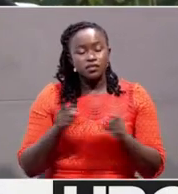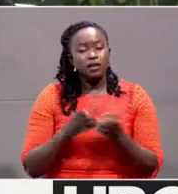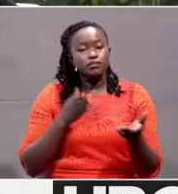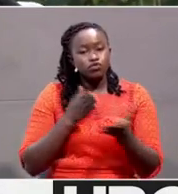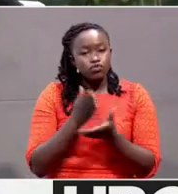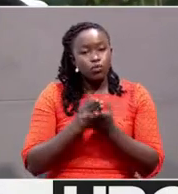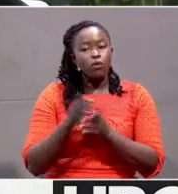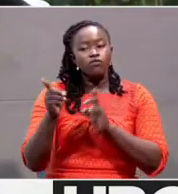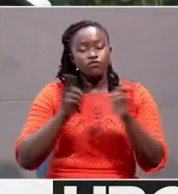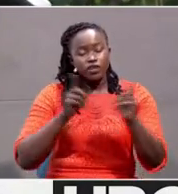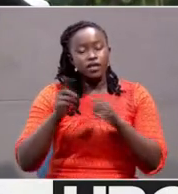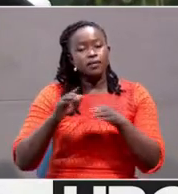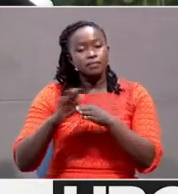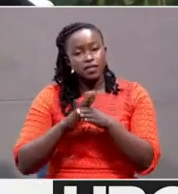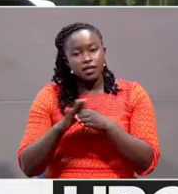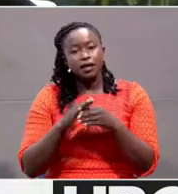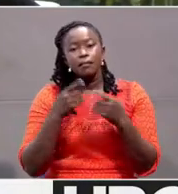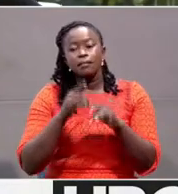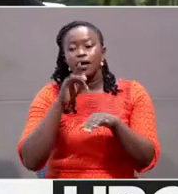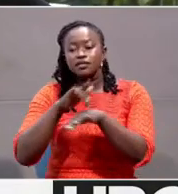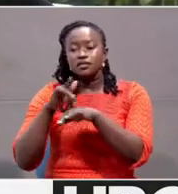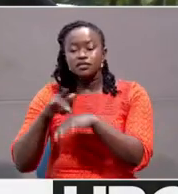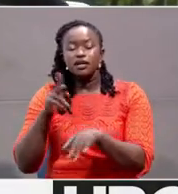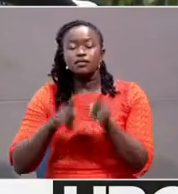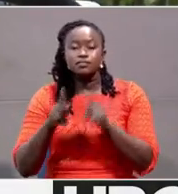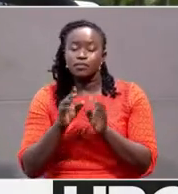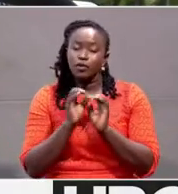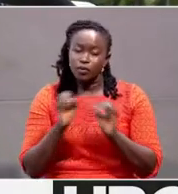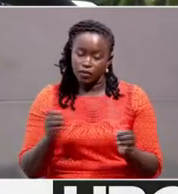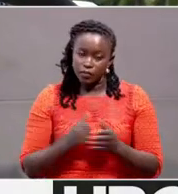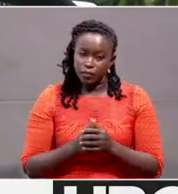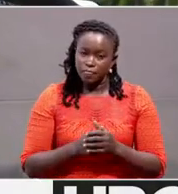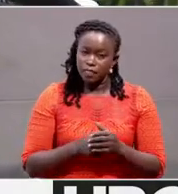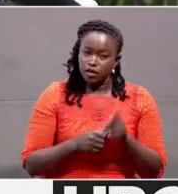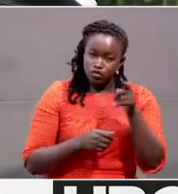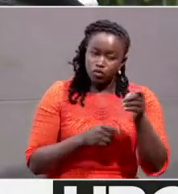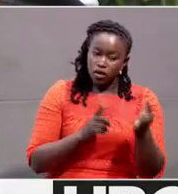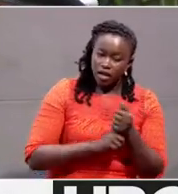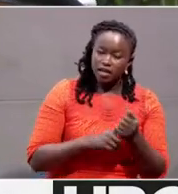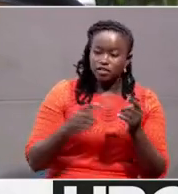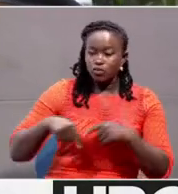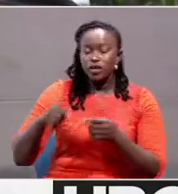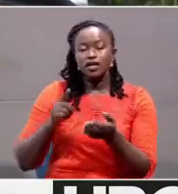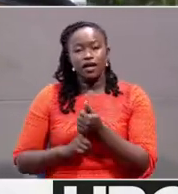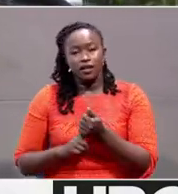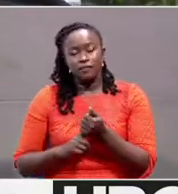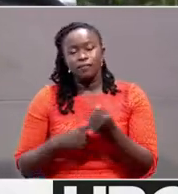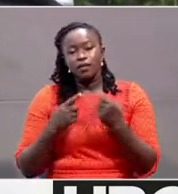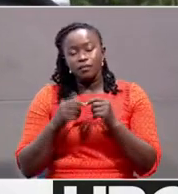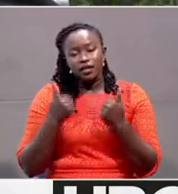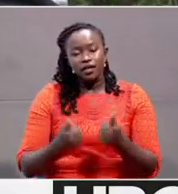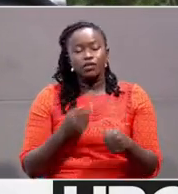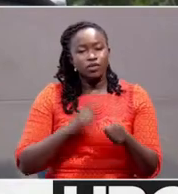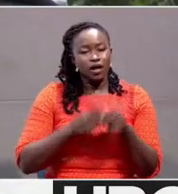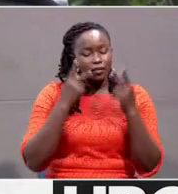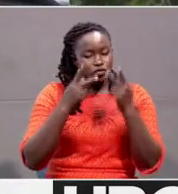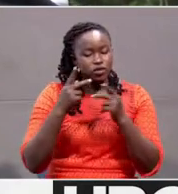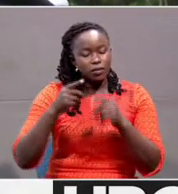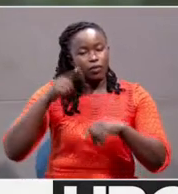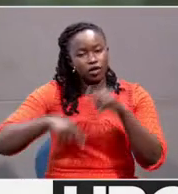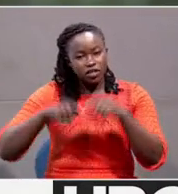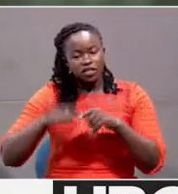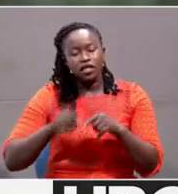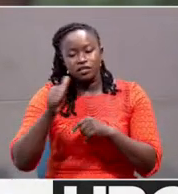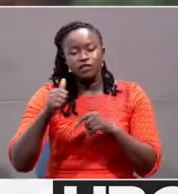field bize mu kifo kyo sensitizing abantu mufune na fetu fune bongo laba politician ye ya kukute bali